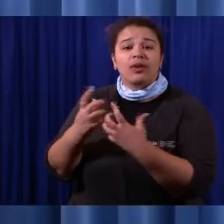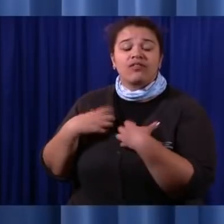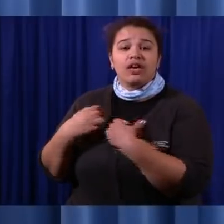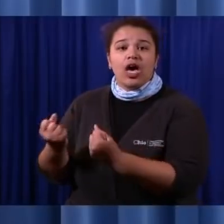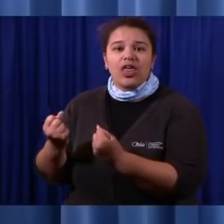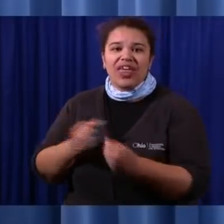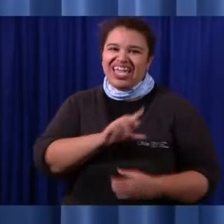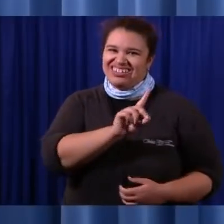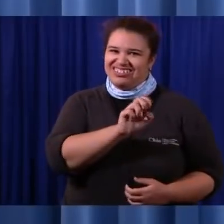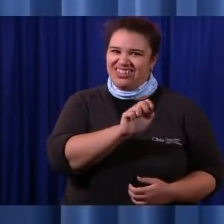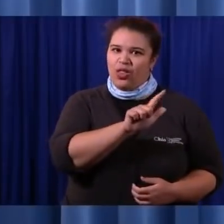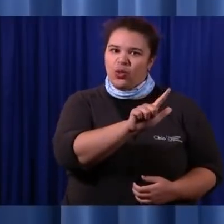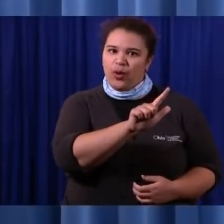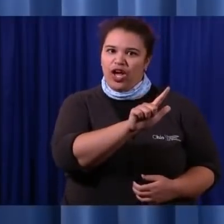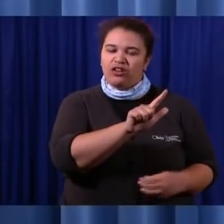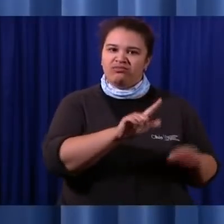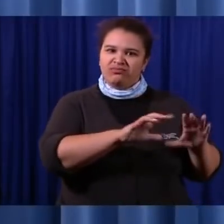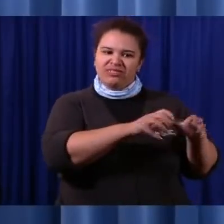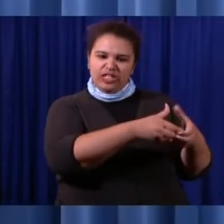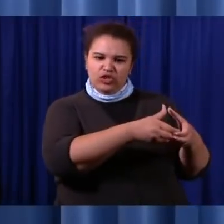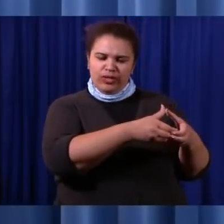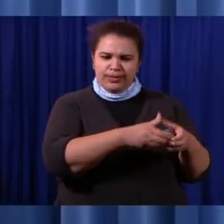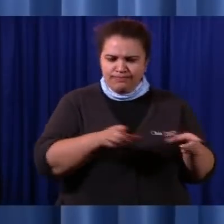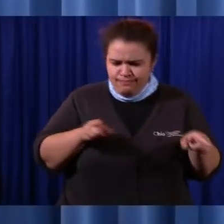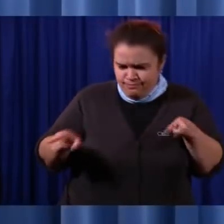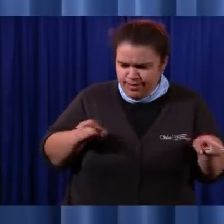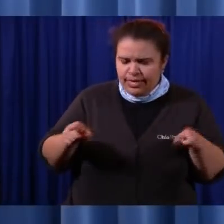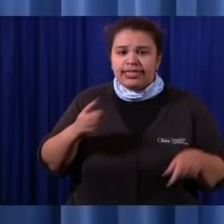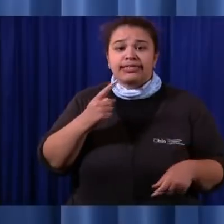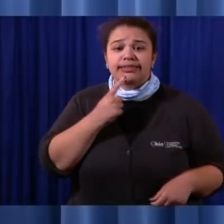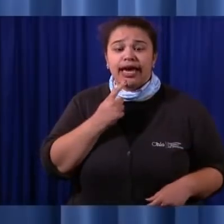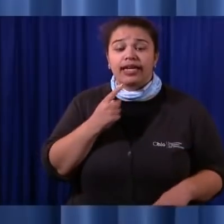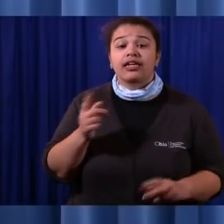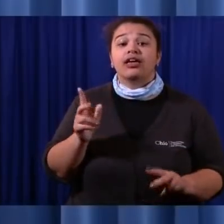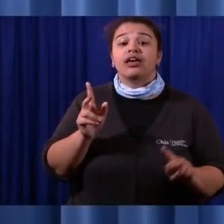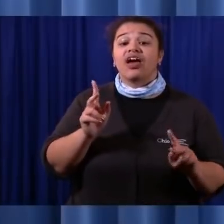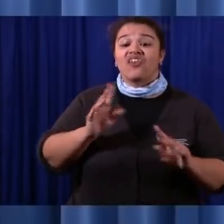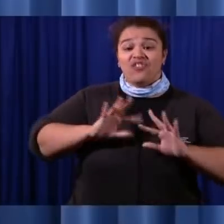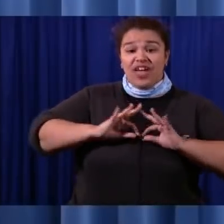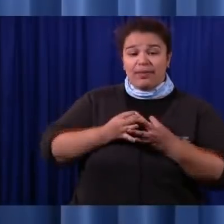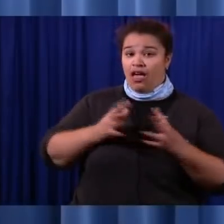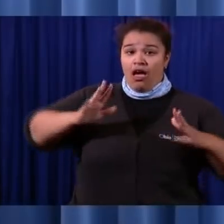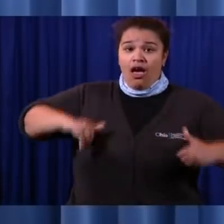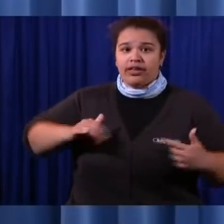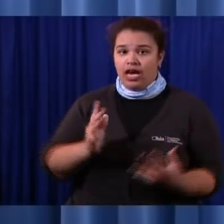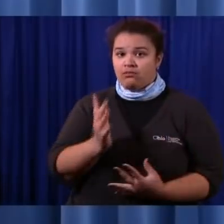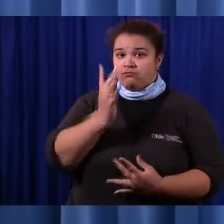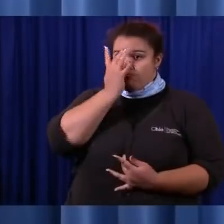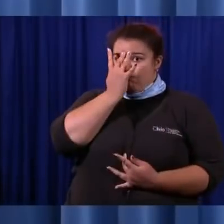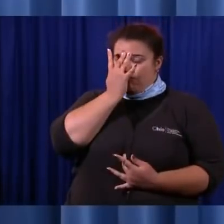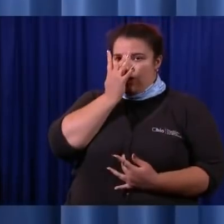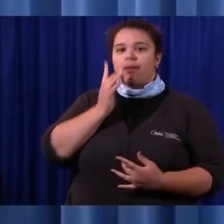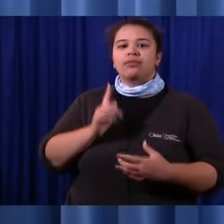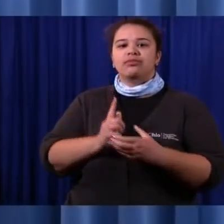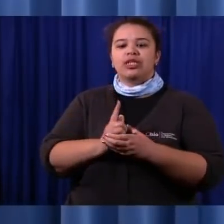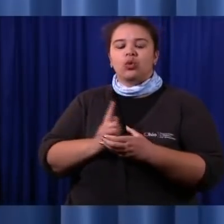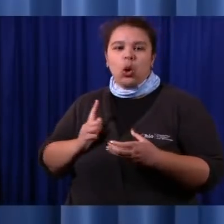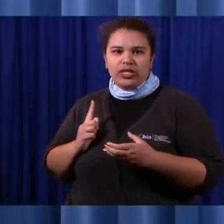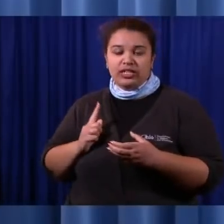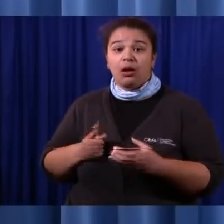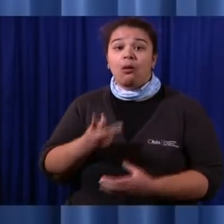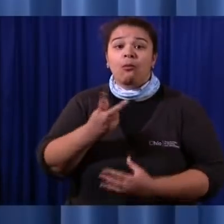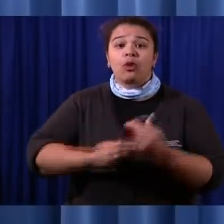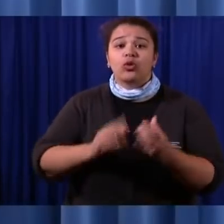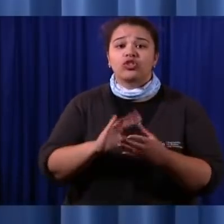District. Both those communications call for non-infected family members to be quarantined. The letters also cite the Ohio Revised Code and threaten